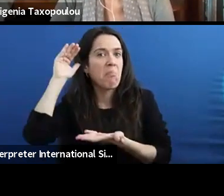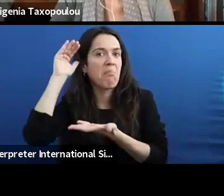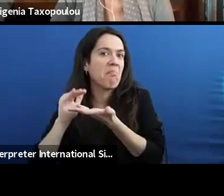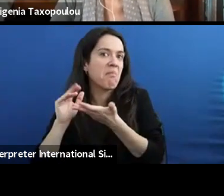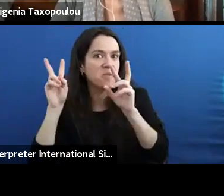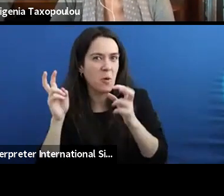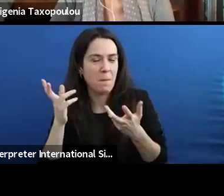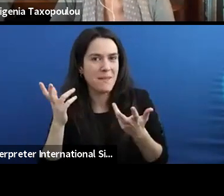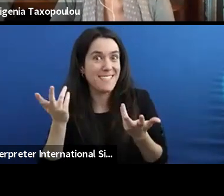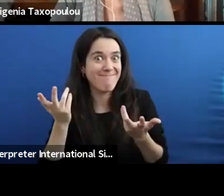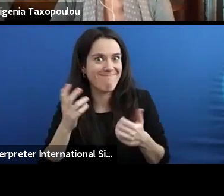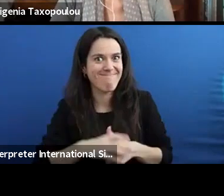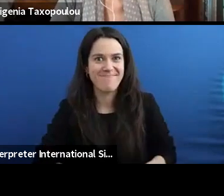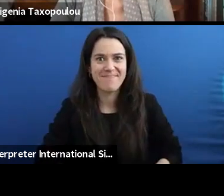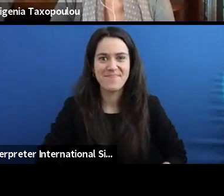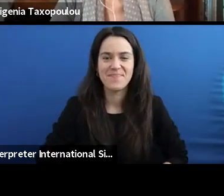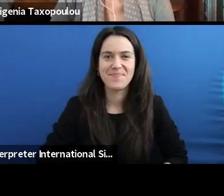fiction. So,